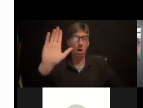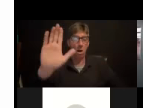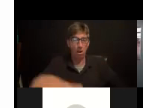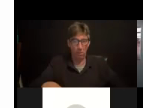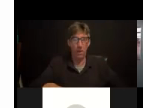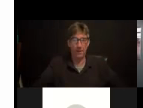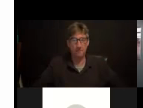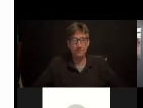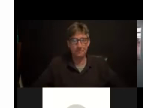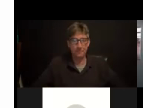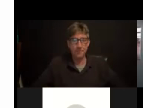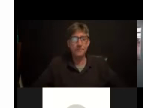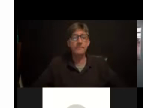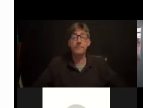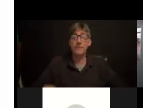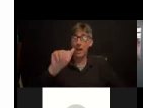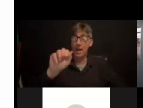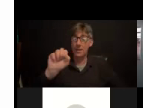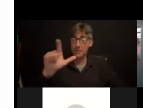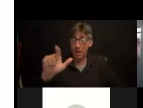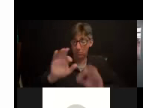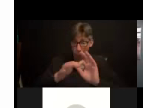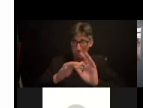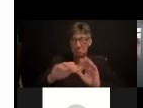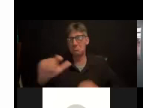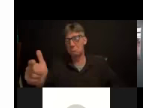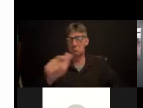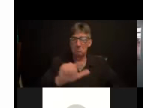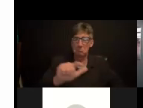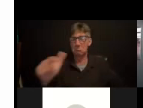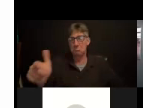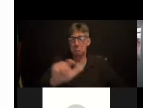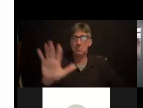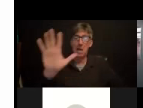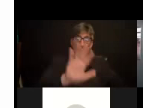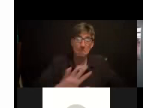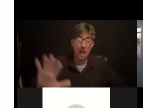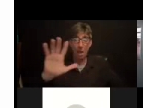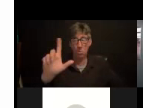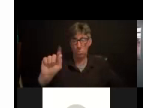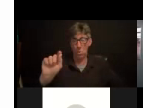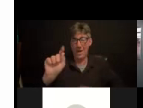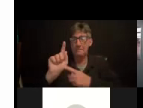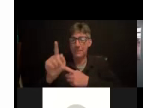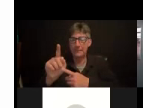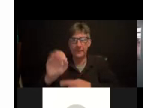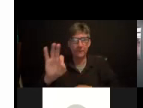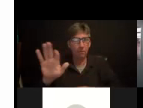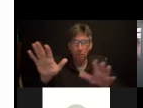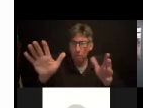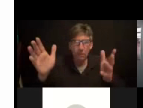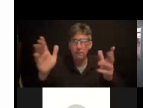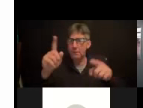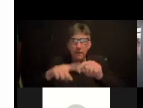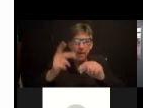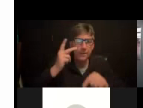times. The ASL interpreters expect to switch approximately every 20 minutes. If at any point you cannot see the interpreter, please